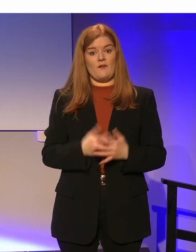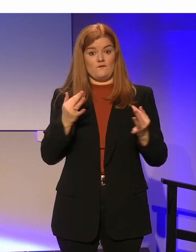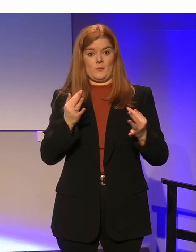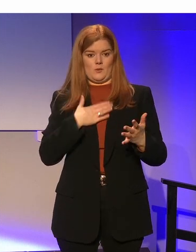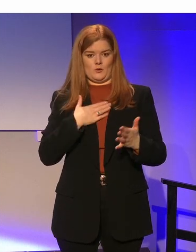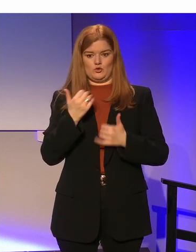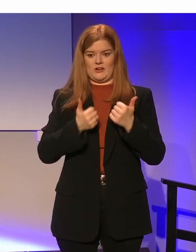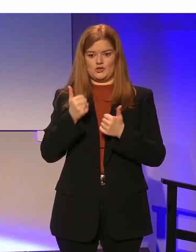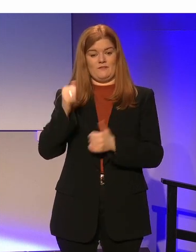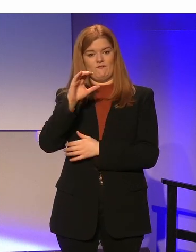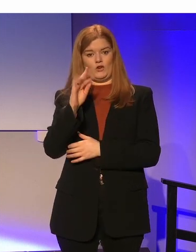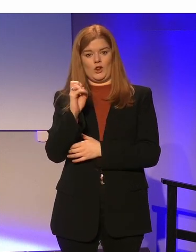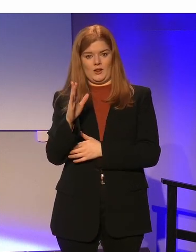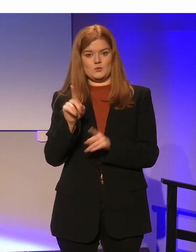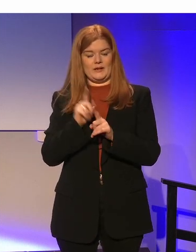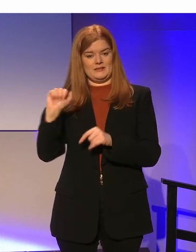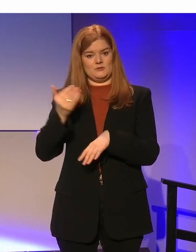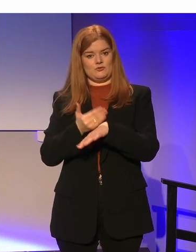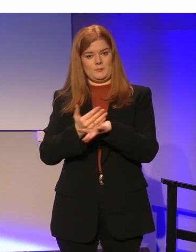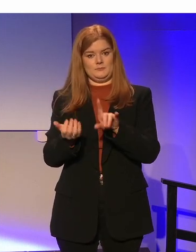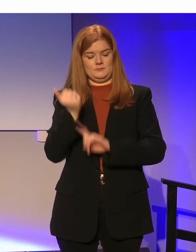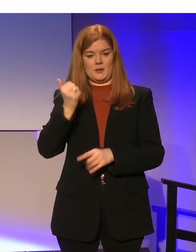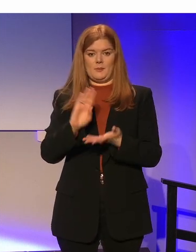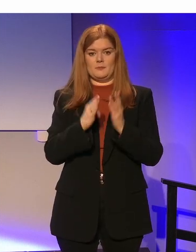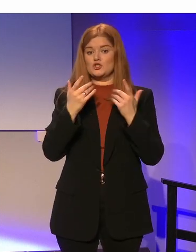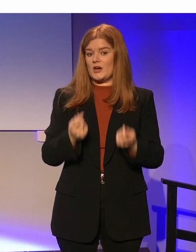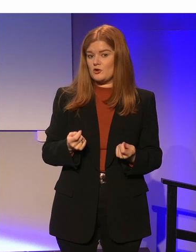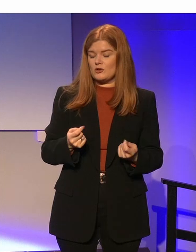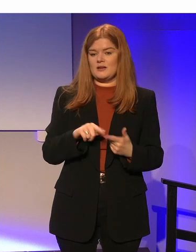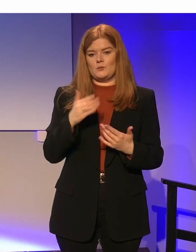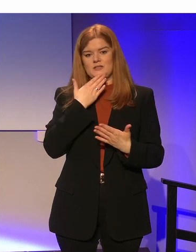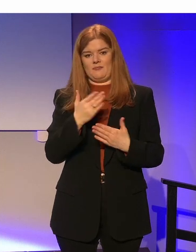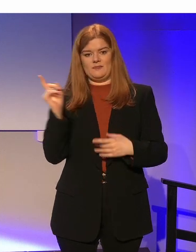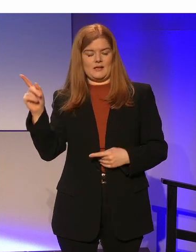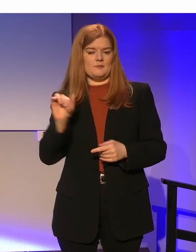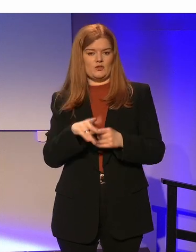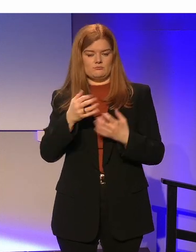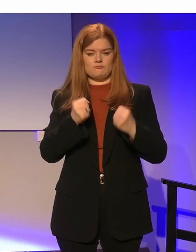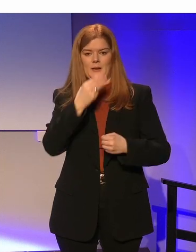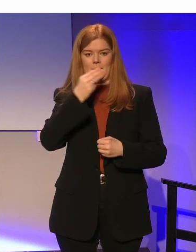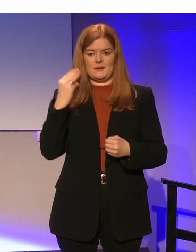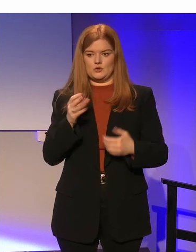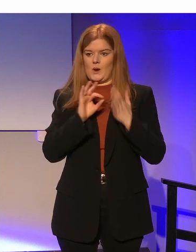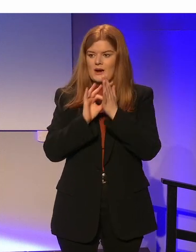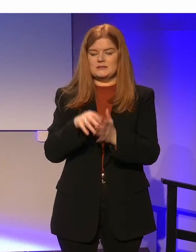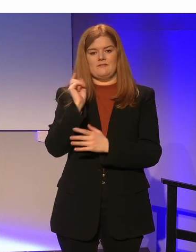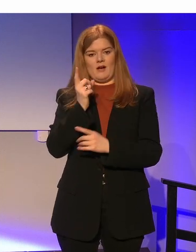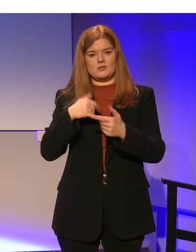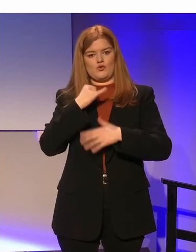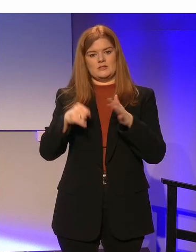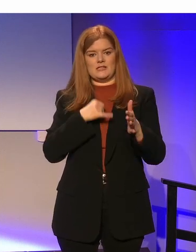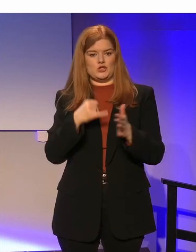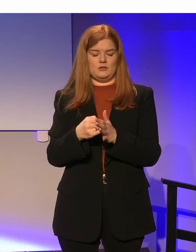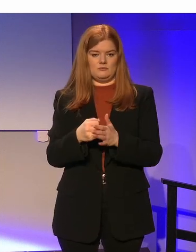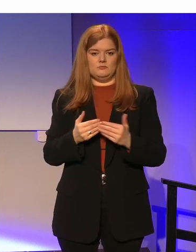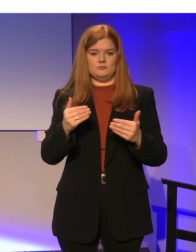formally congratulate Fergal as well on his appointment to the position of chair, and to thank him for his commitment to guide the